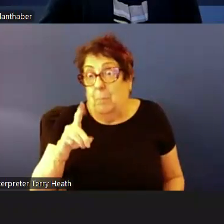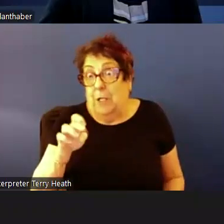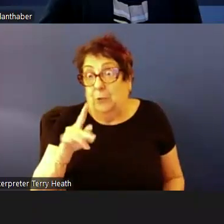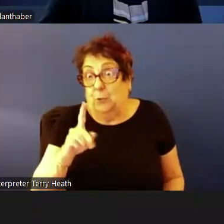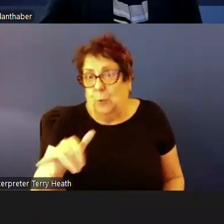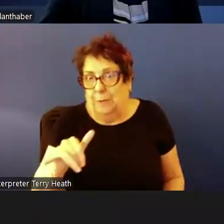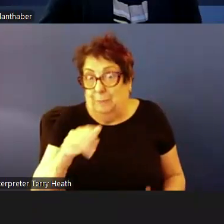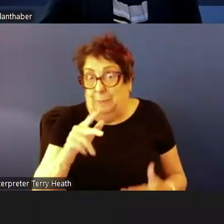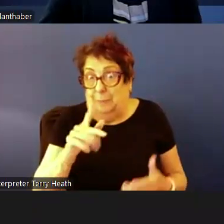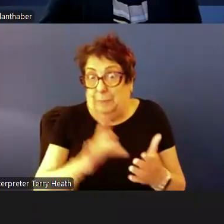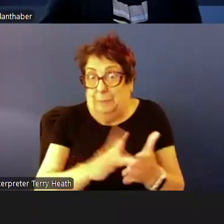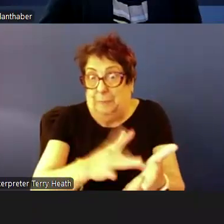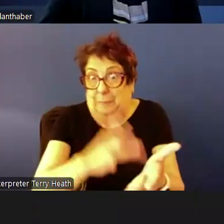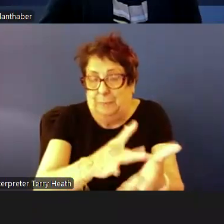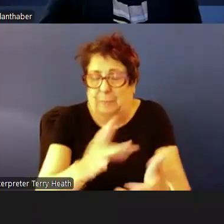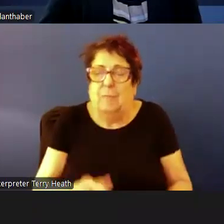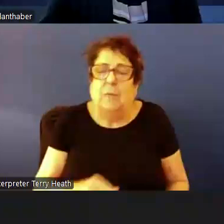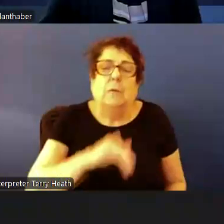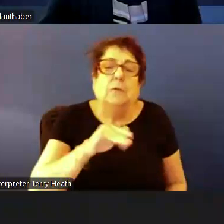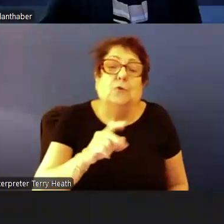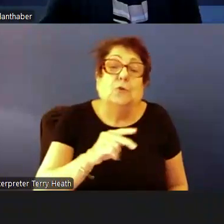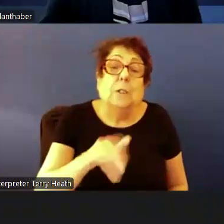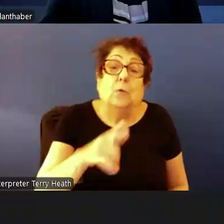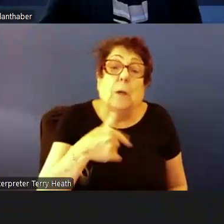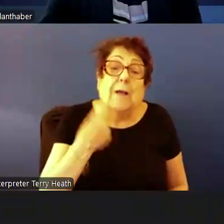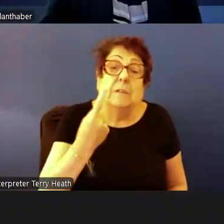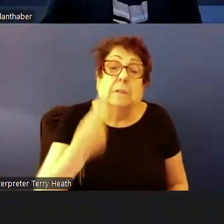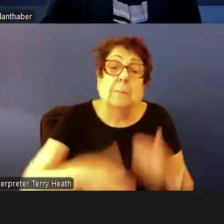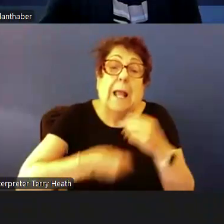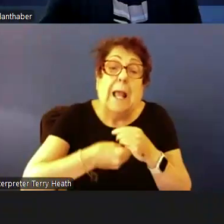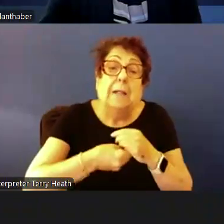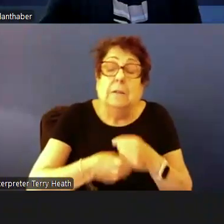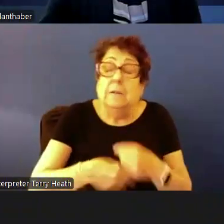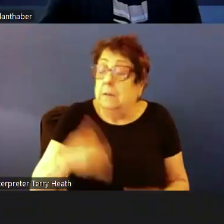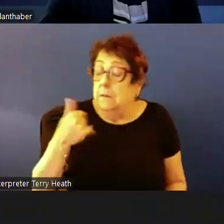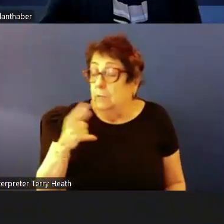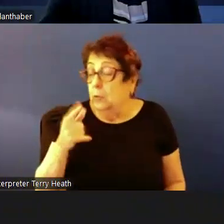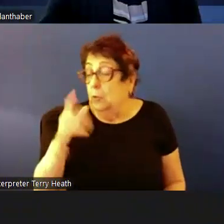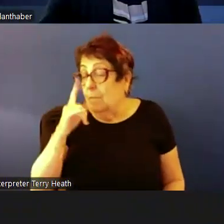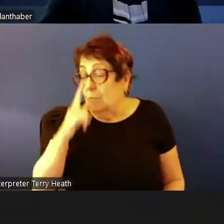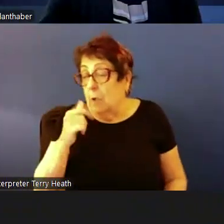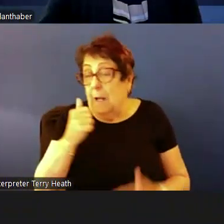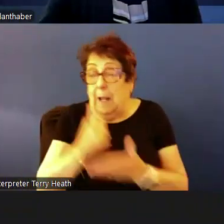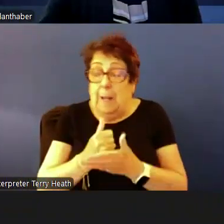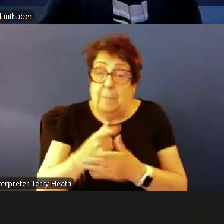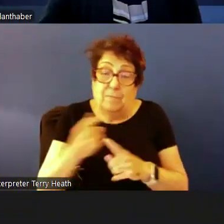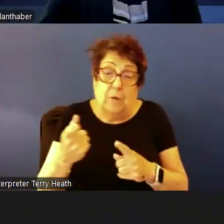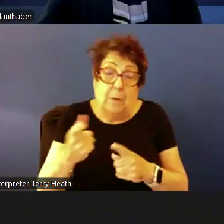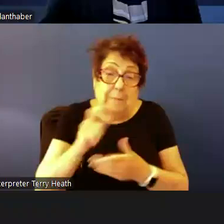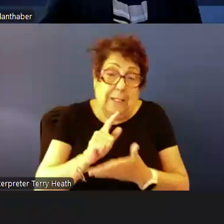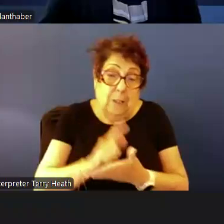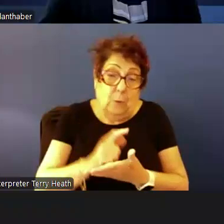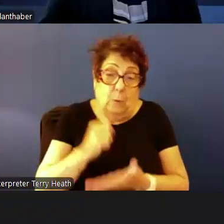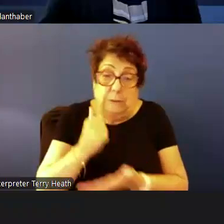I'll just add that if you're looking for help from legal assistance providers, sometimes homeownership